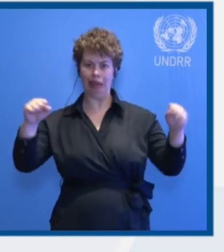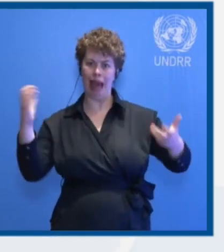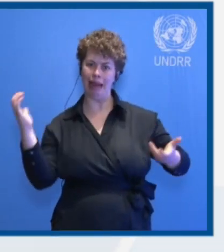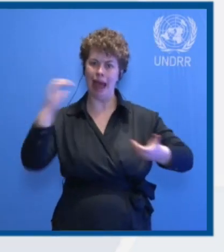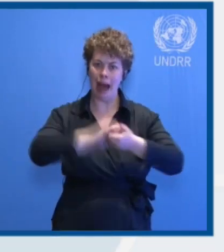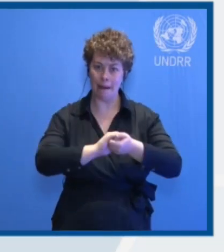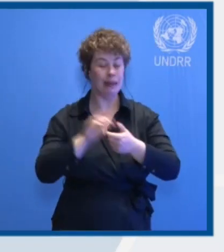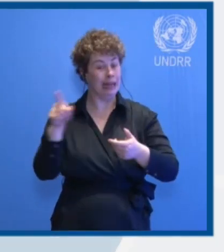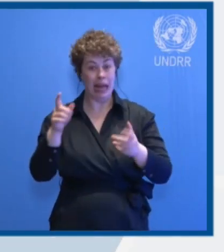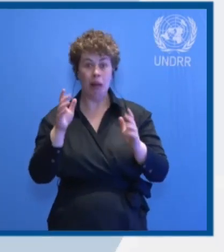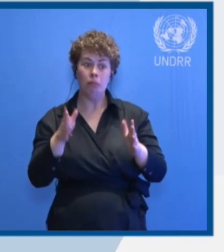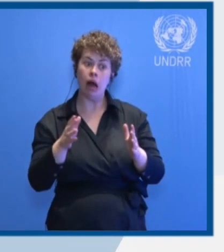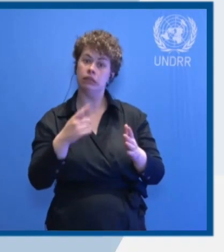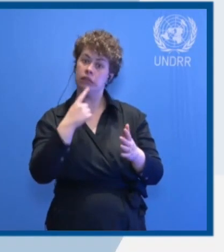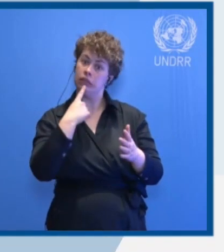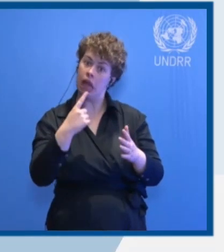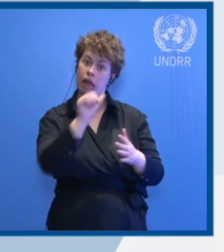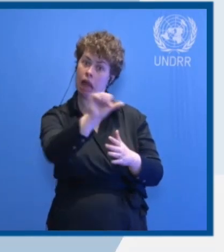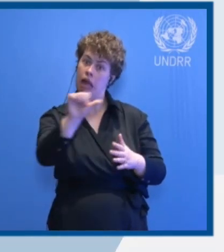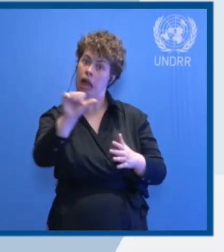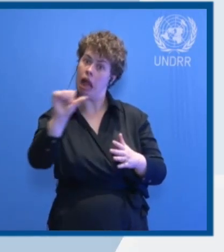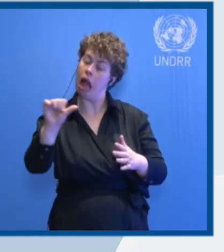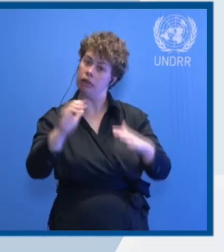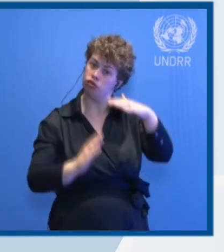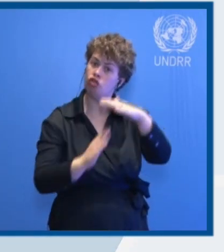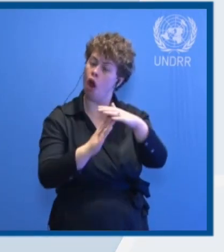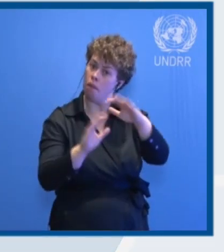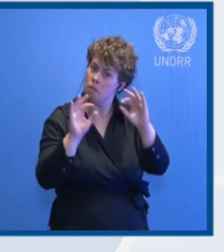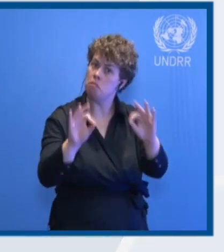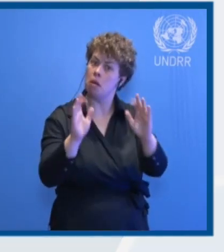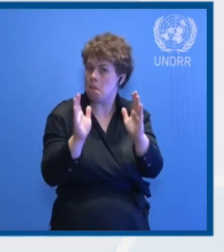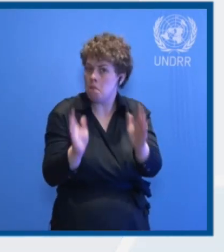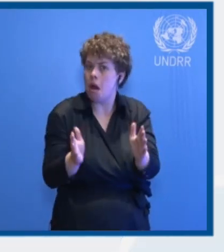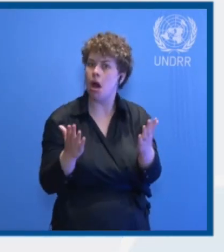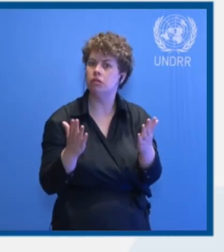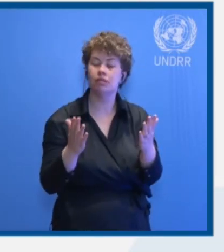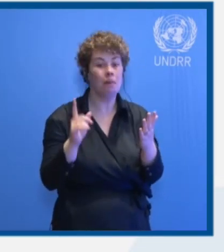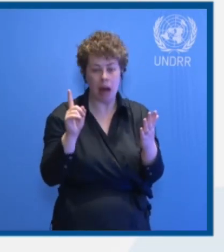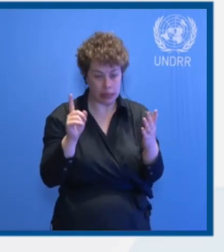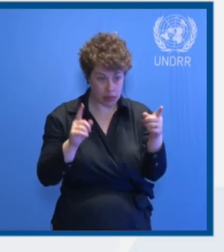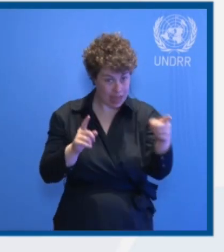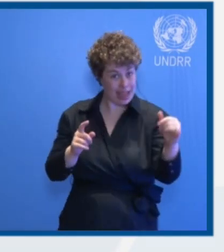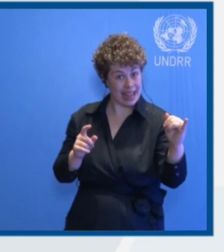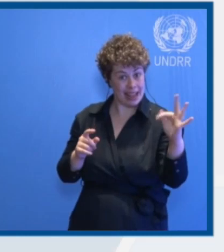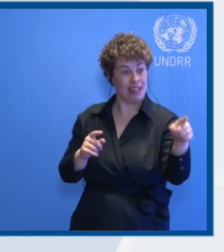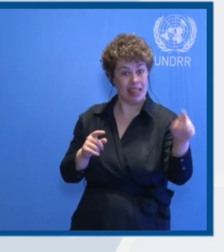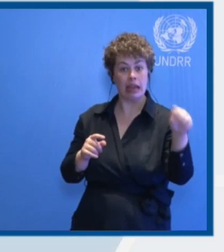adaptation investments, specifically infrastructure that's green, gray, adaptation investment. So that's just one, I